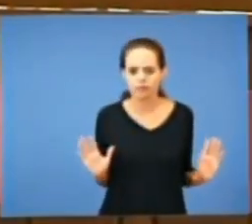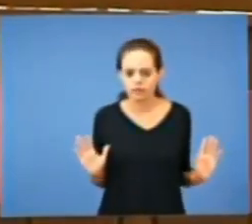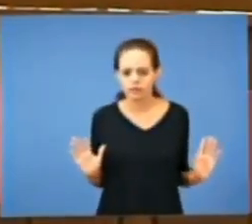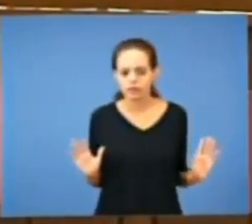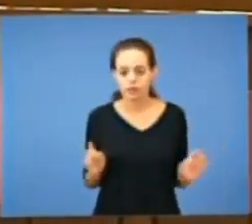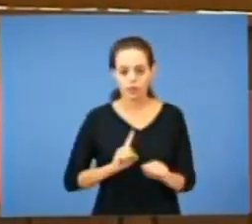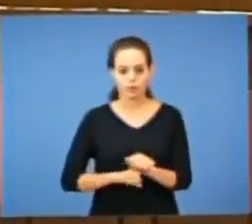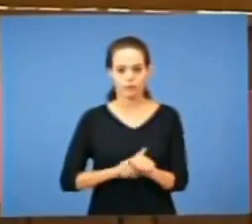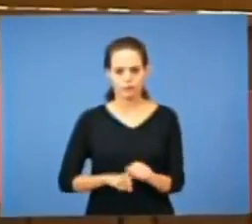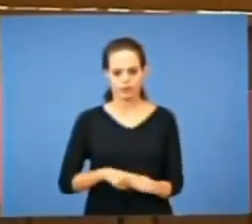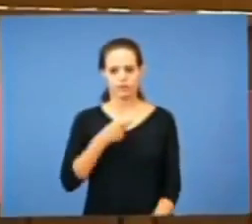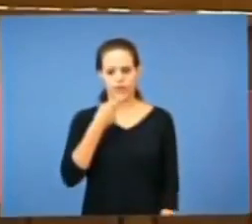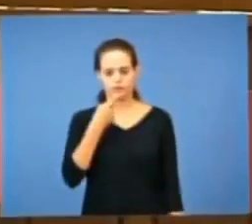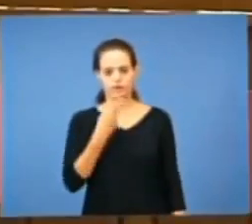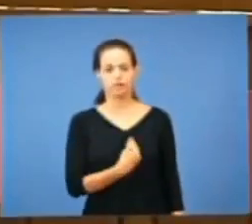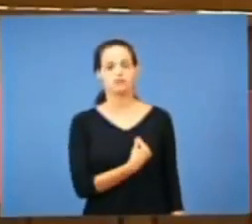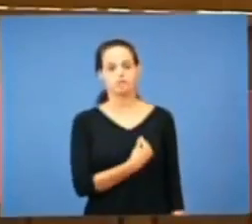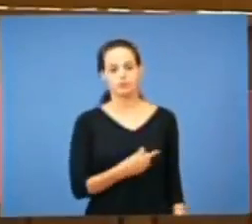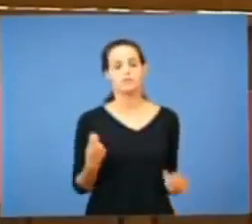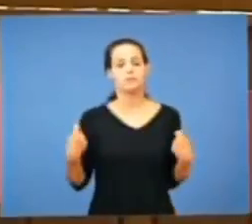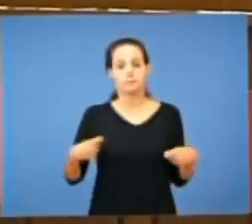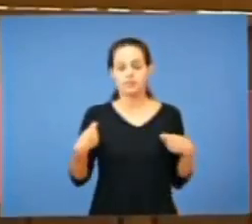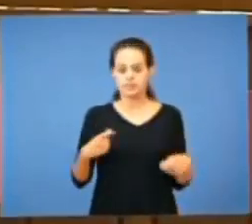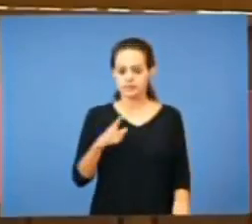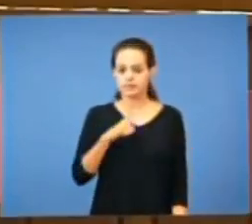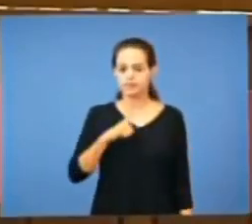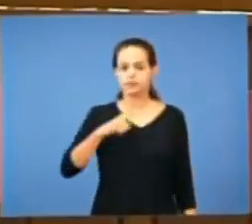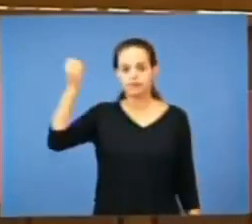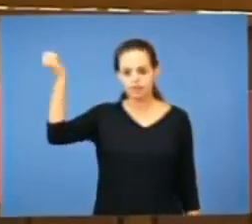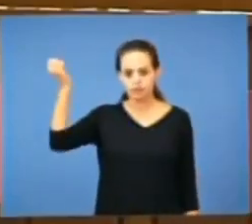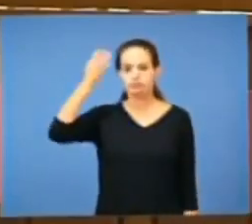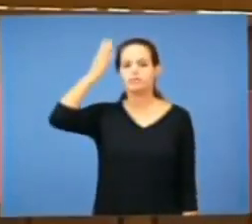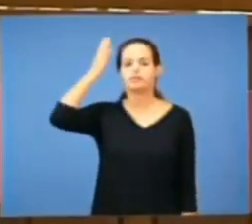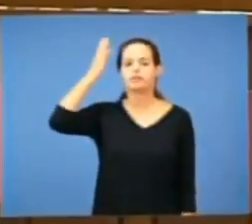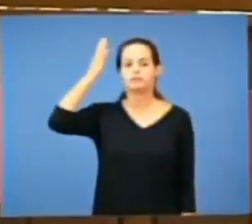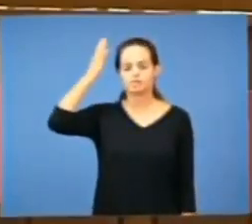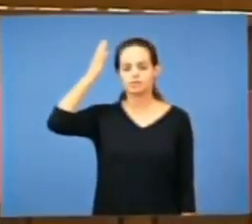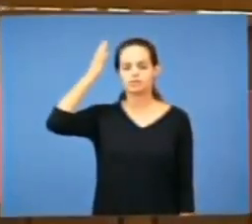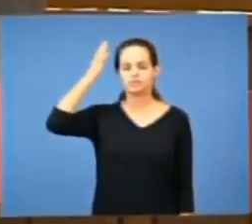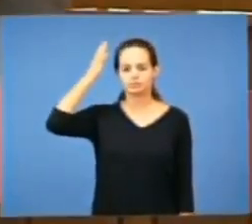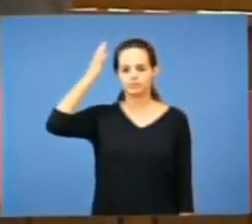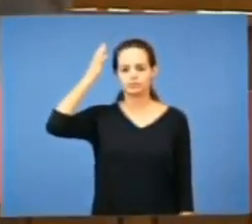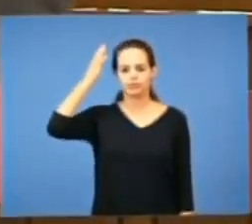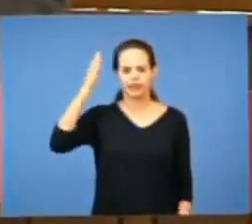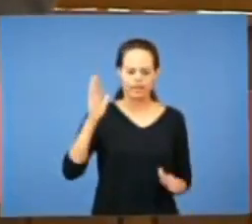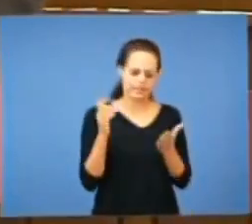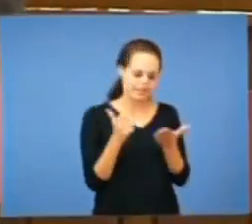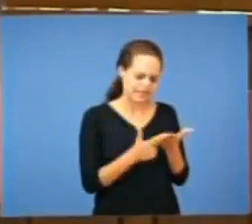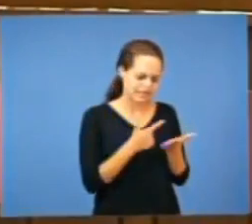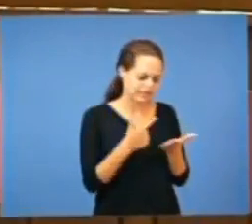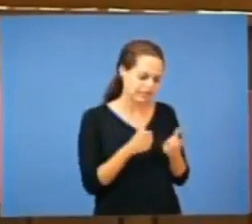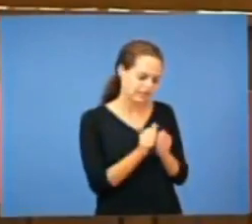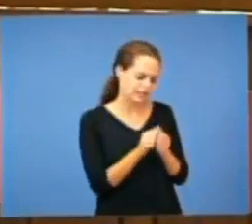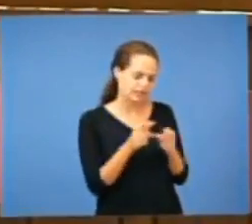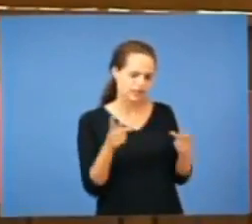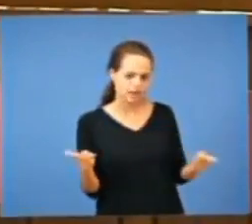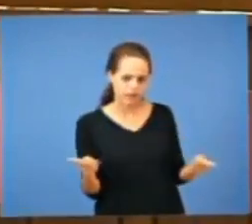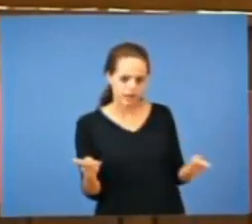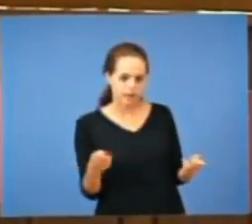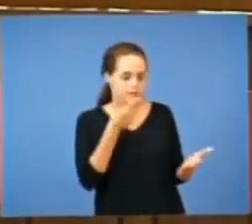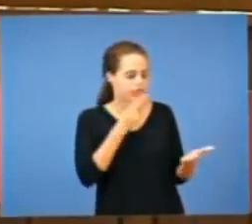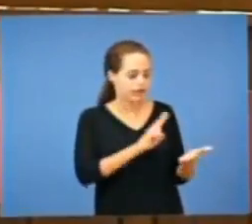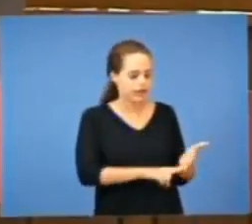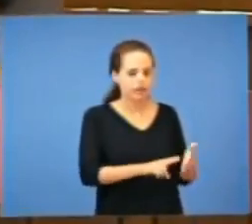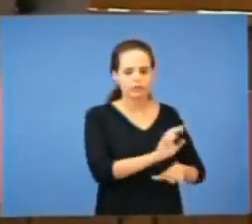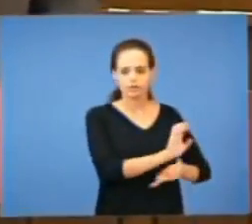speak about dead. But when they speak about the living, then they need to have revelation. Otherwise, they were going to choke on the book. They're going to